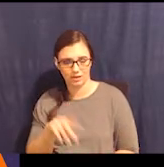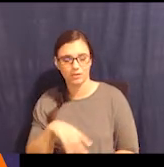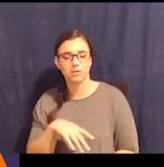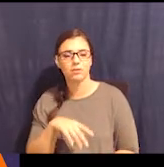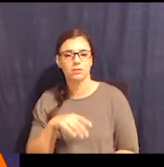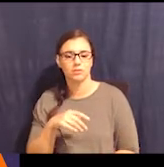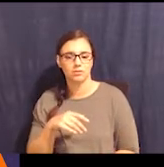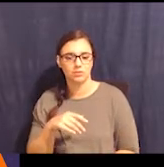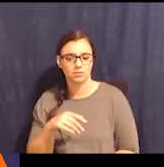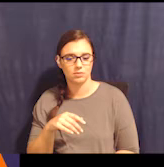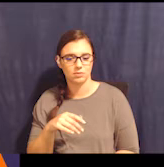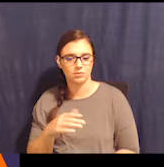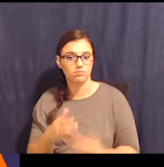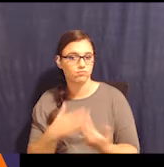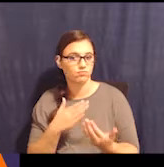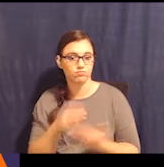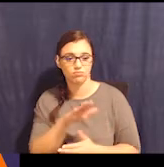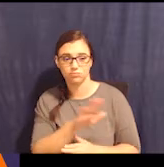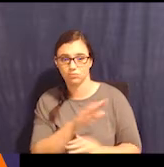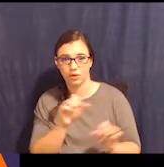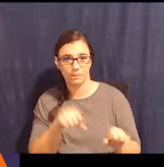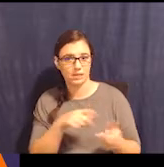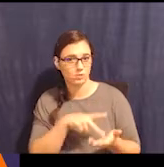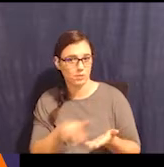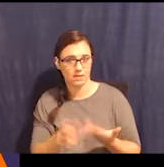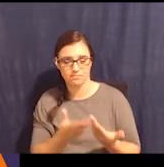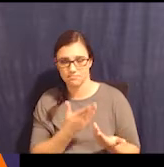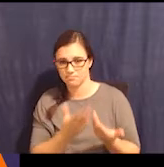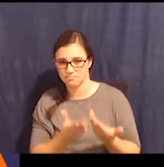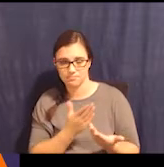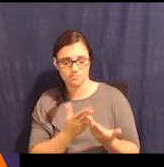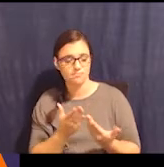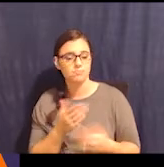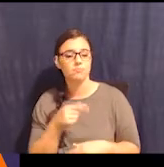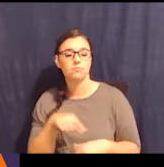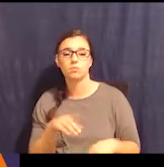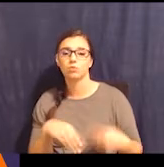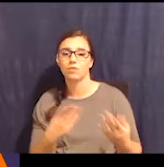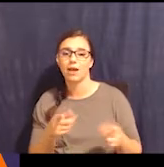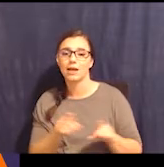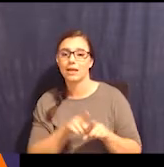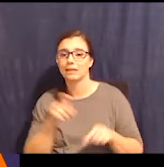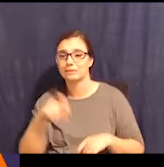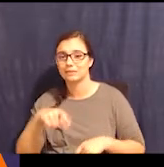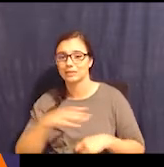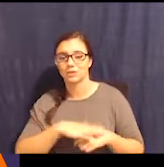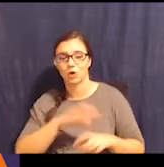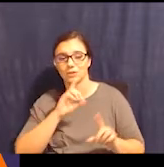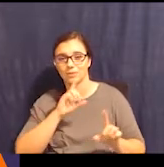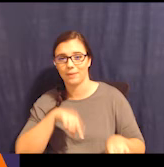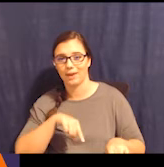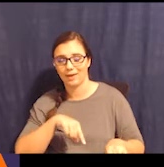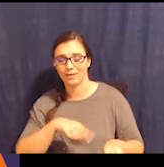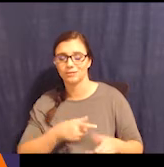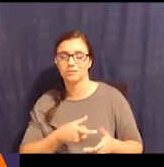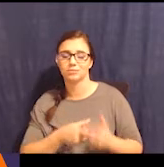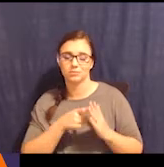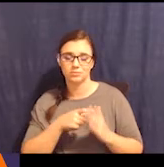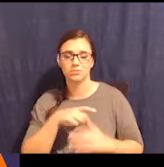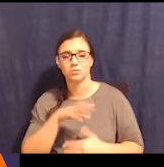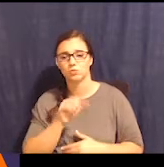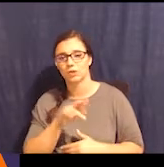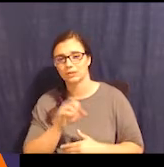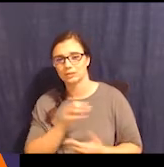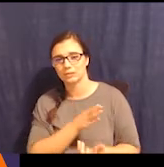and they provide as-needed, on-demand crisis intervention services in any setting in which the behavioral health crisis